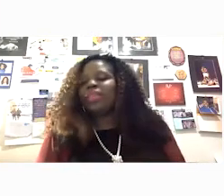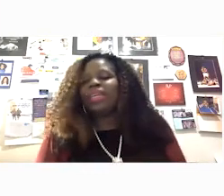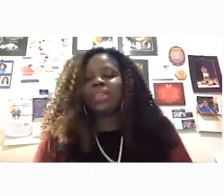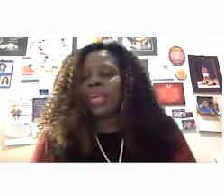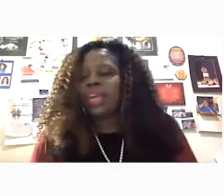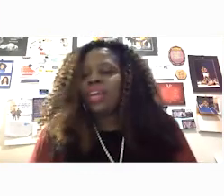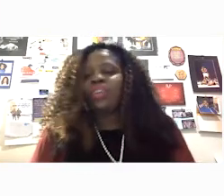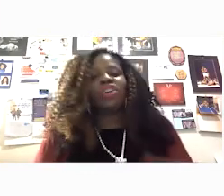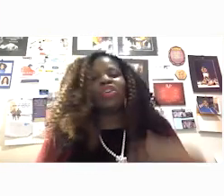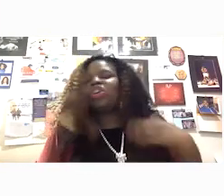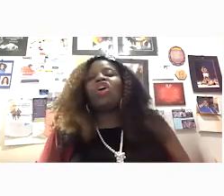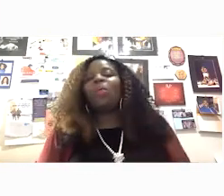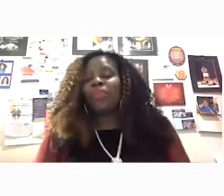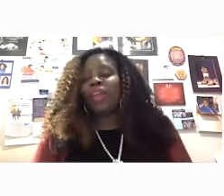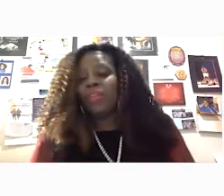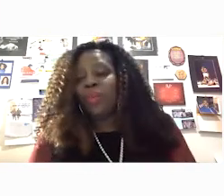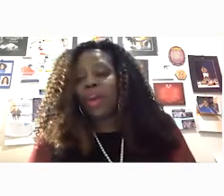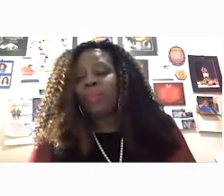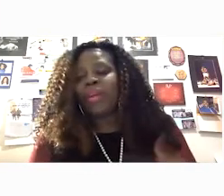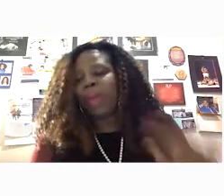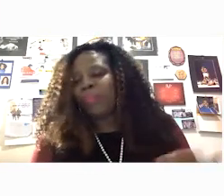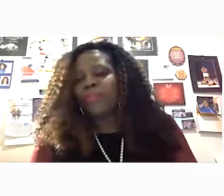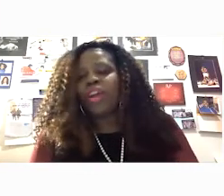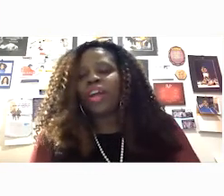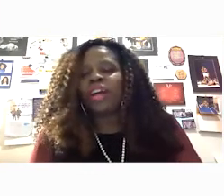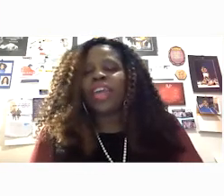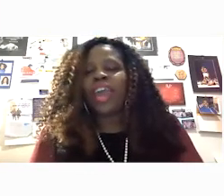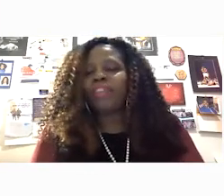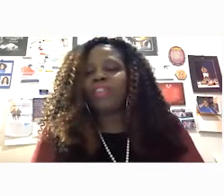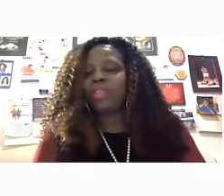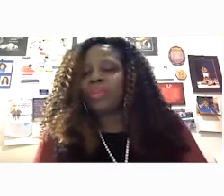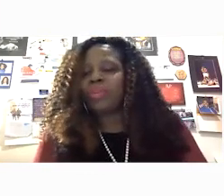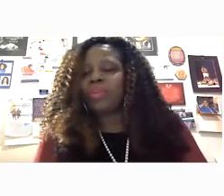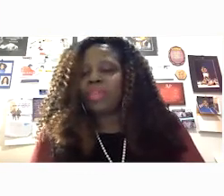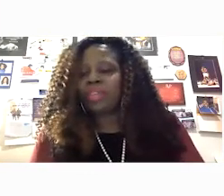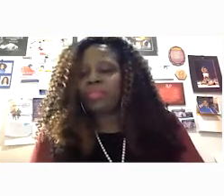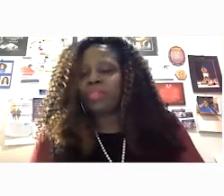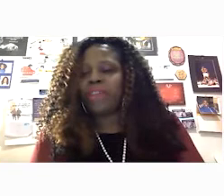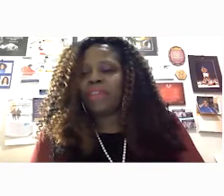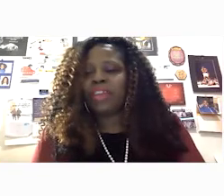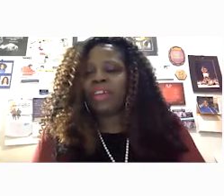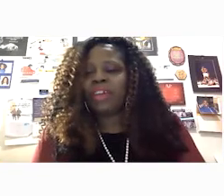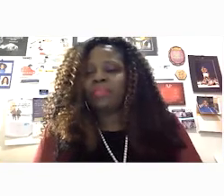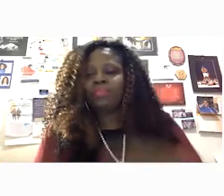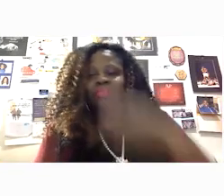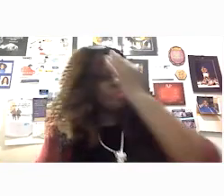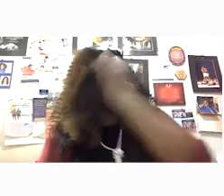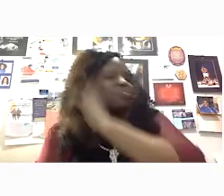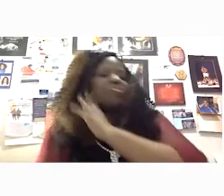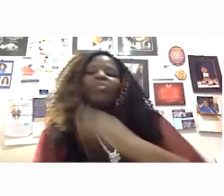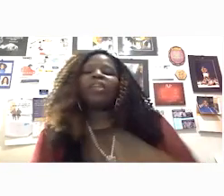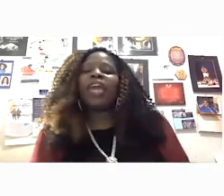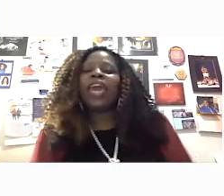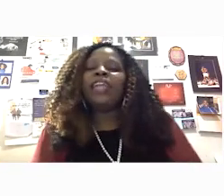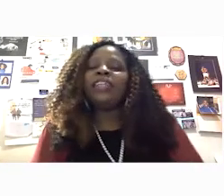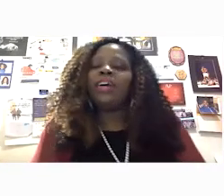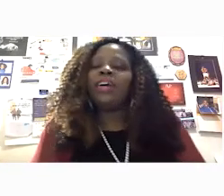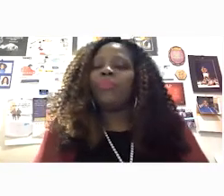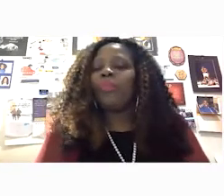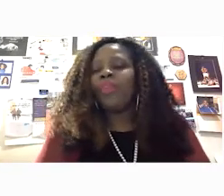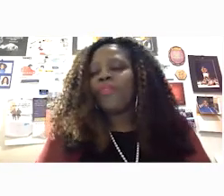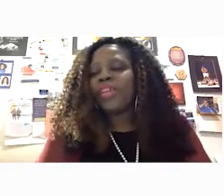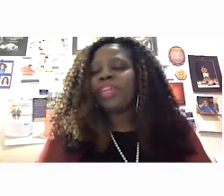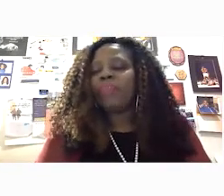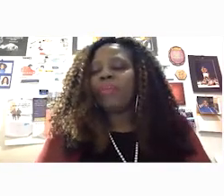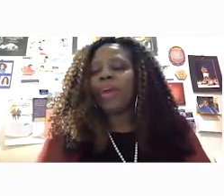call me Cece. You can call me whatever you want, but I prefer Carol as opposed to Miss Killiebrew. That's fair enough? And